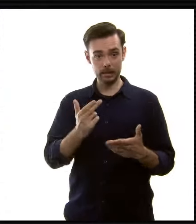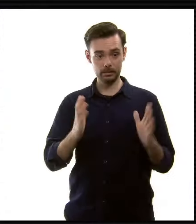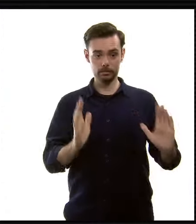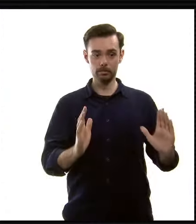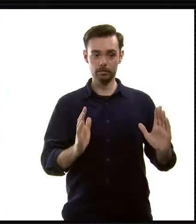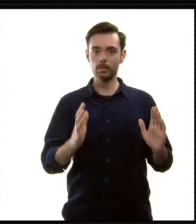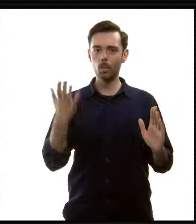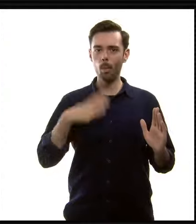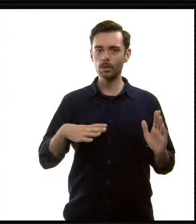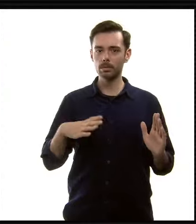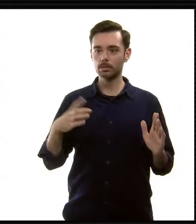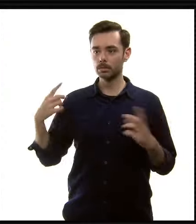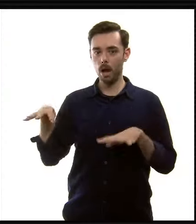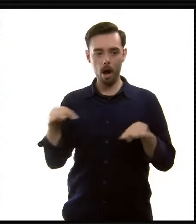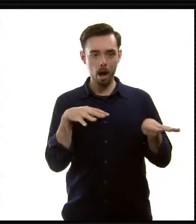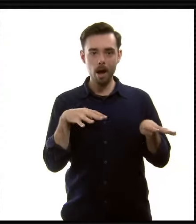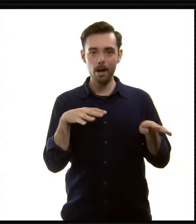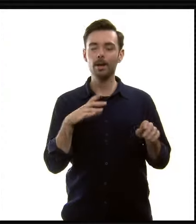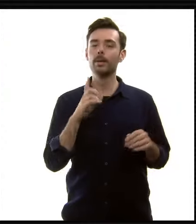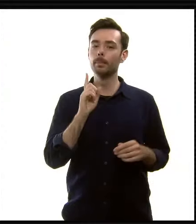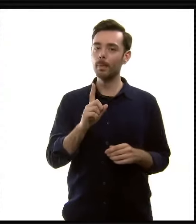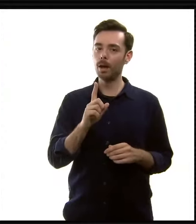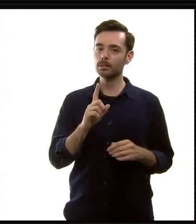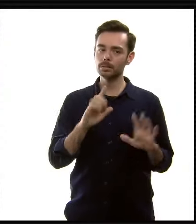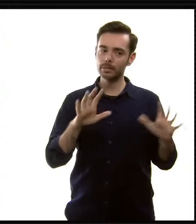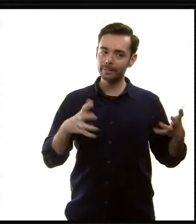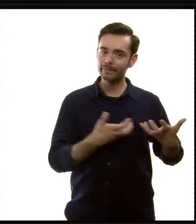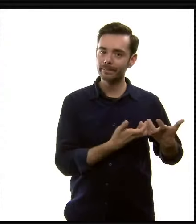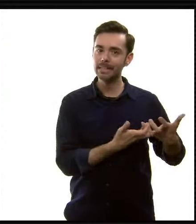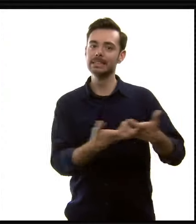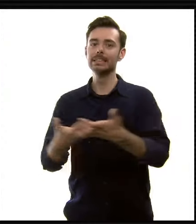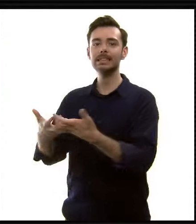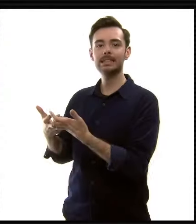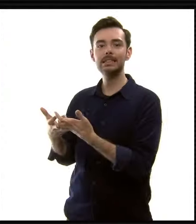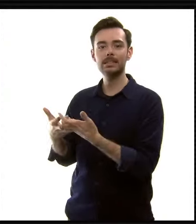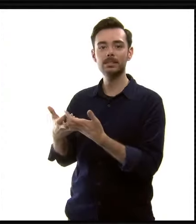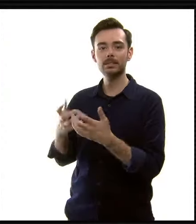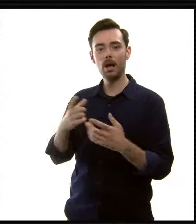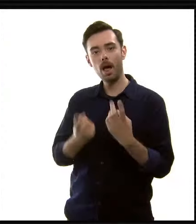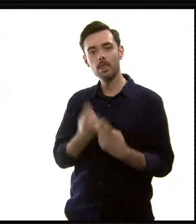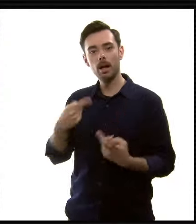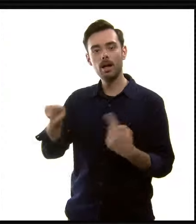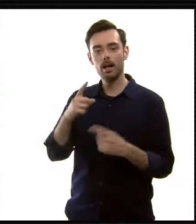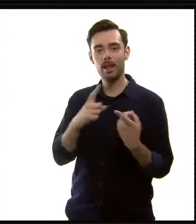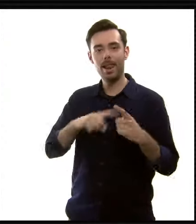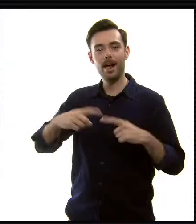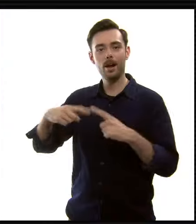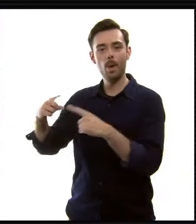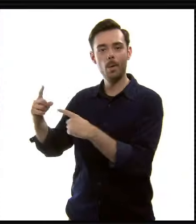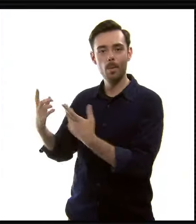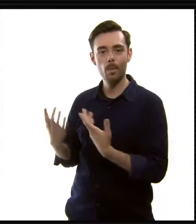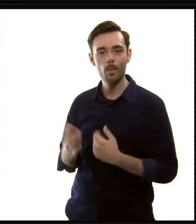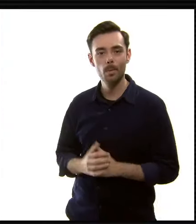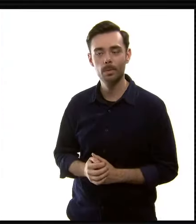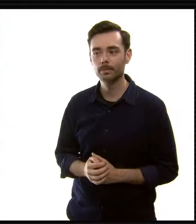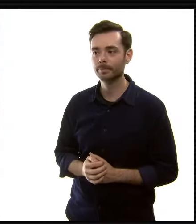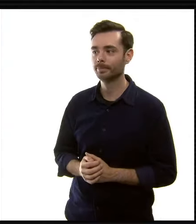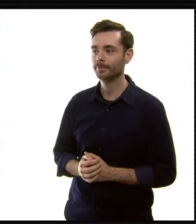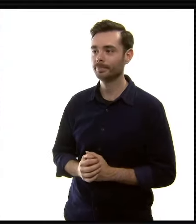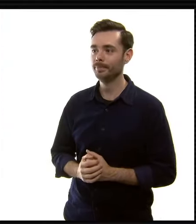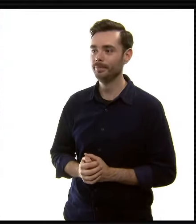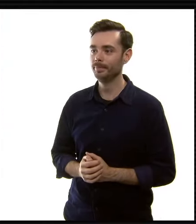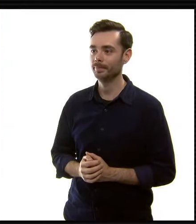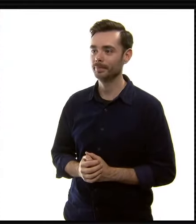but also fits in as part of the ever-growing and expanding LEGO Marvel Universe? Yeah, just